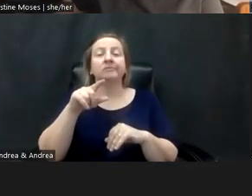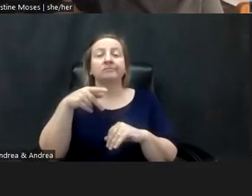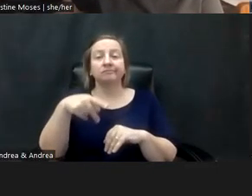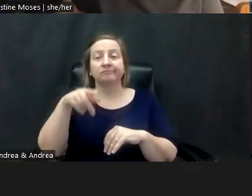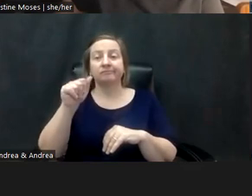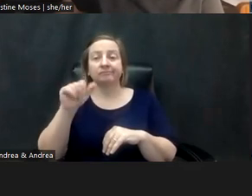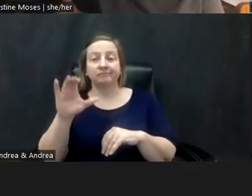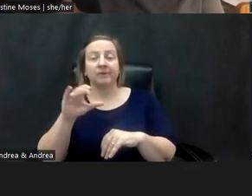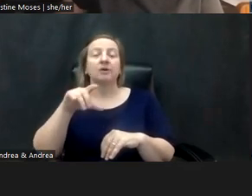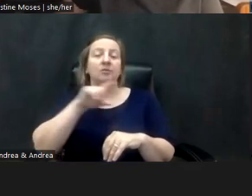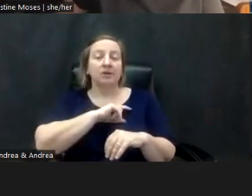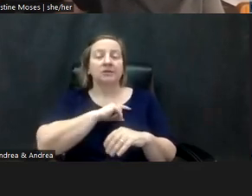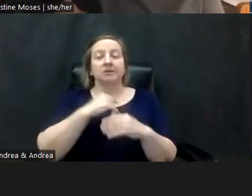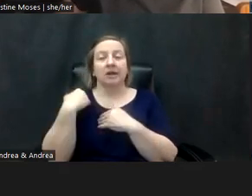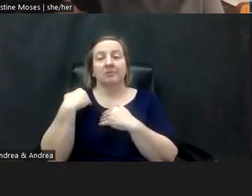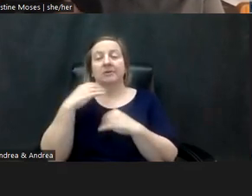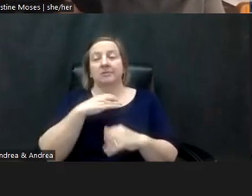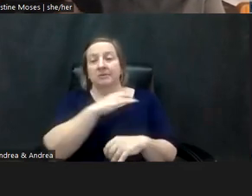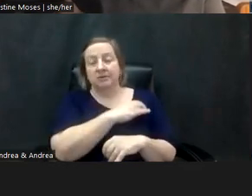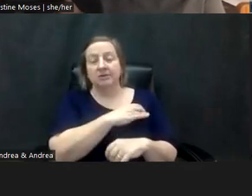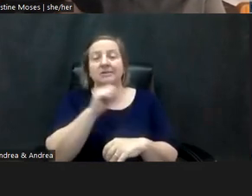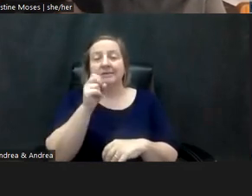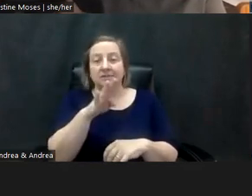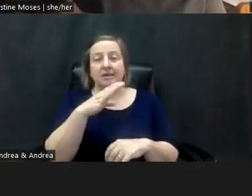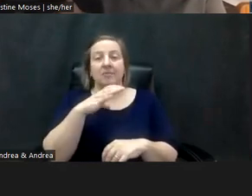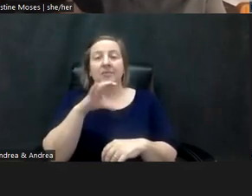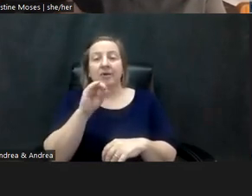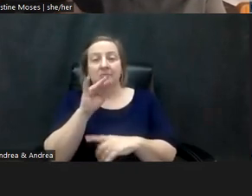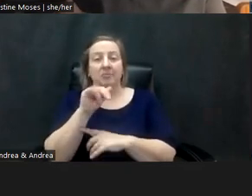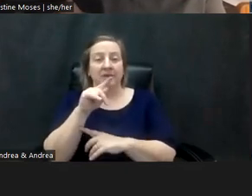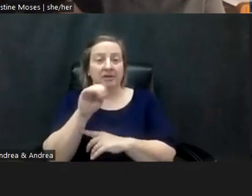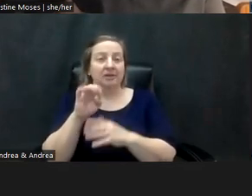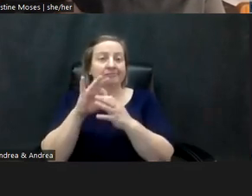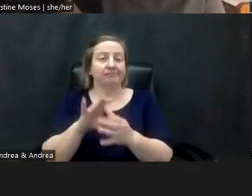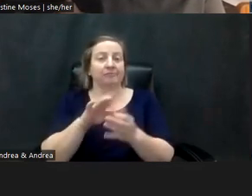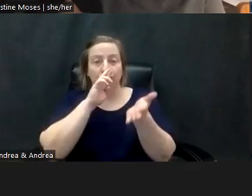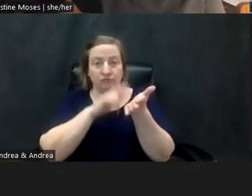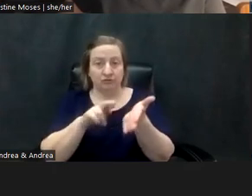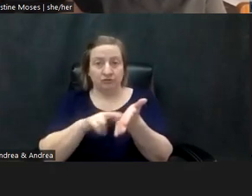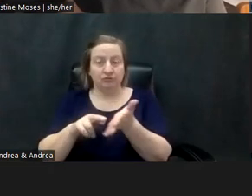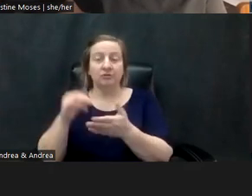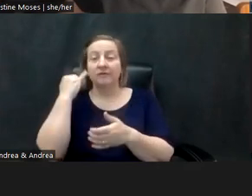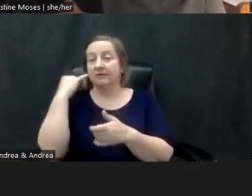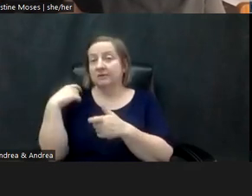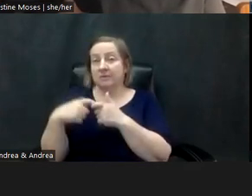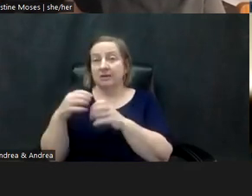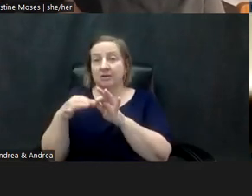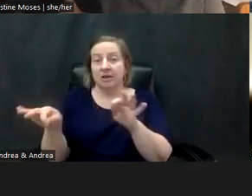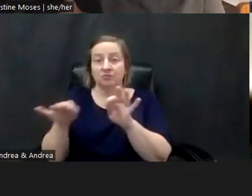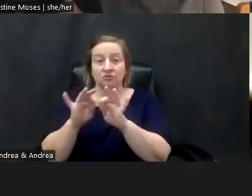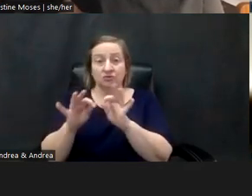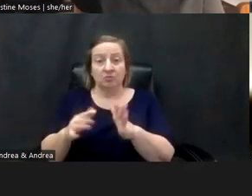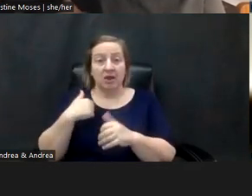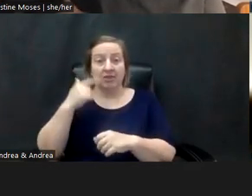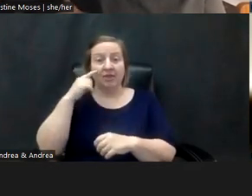Accountability Commission Subcommittee on Research. If the Spanish language interpreter, I think it's